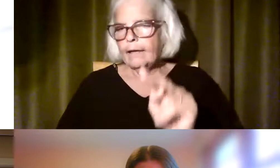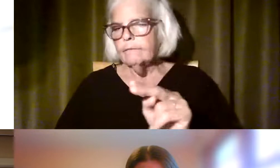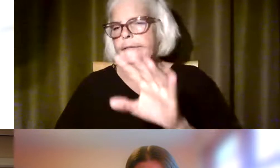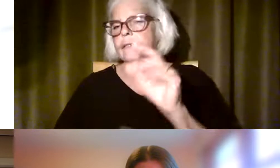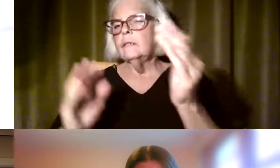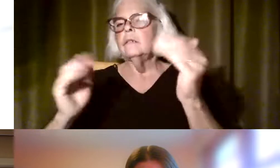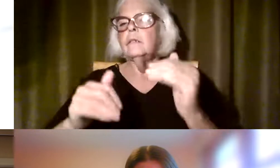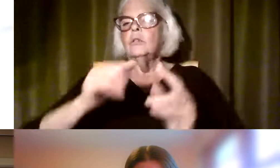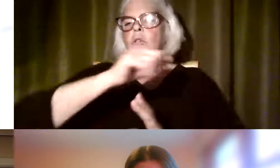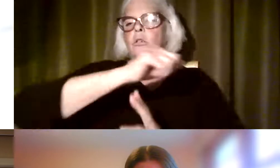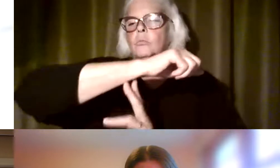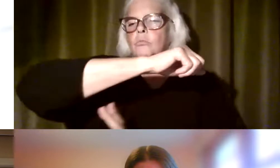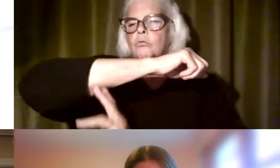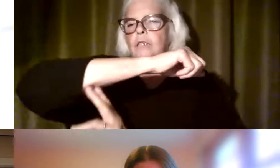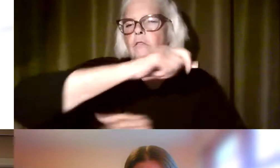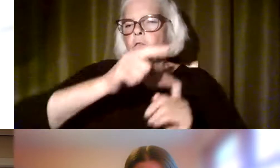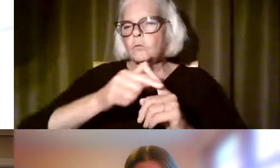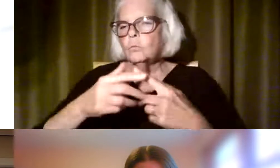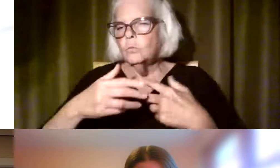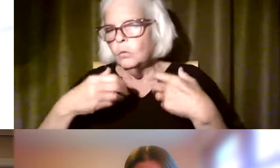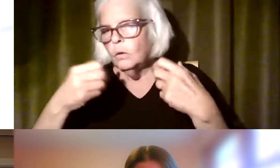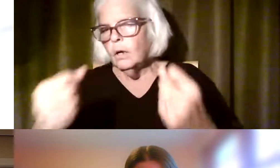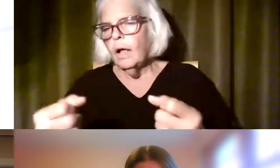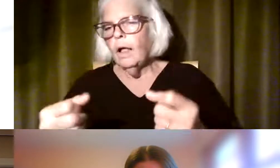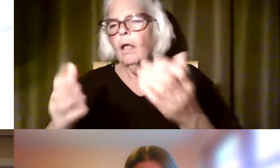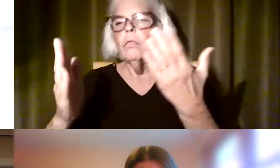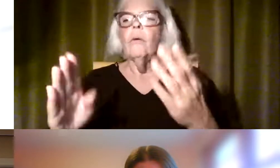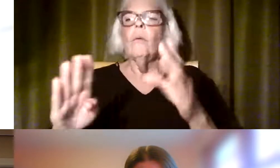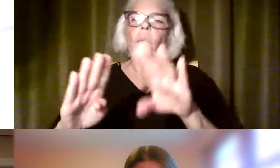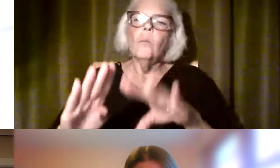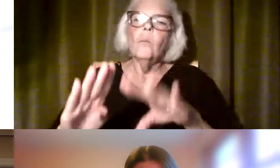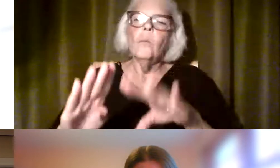aware of that, we have contracts in place throughout the end of the year.